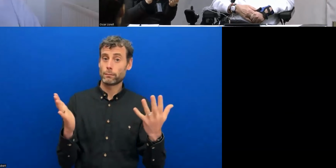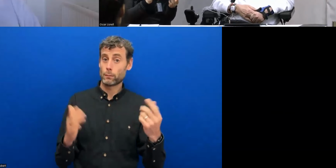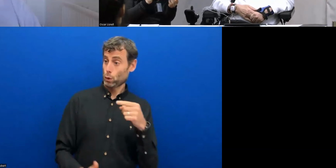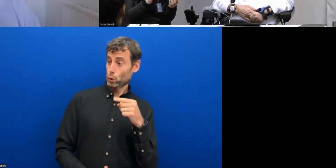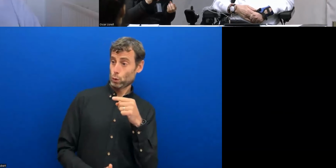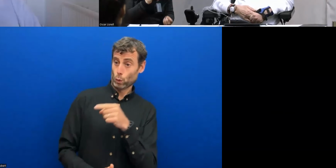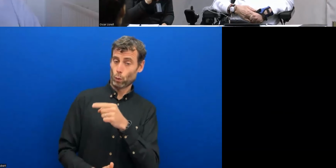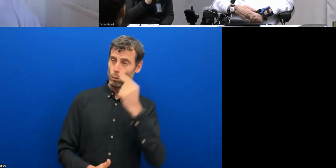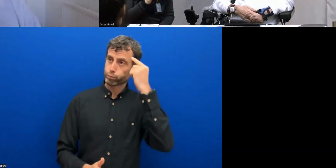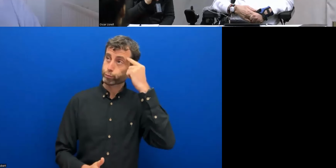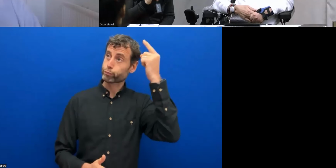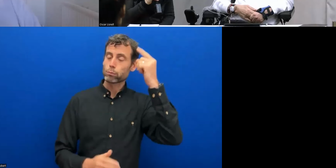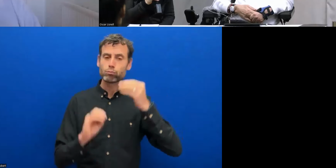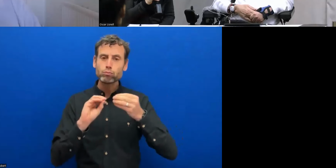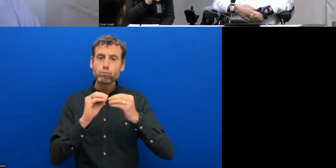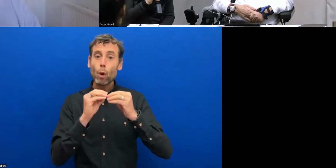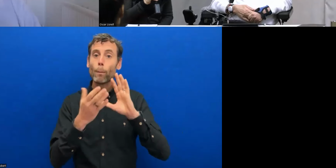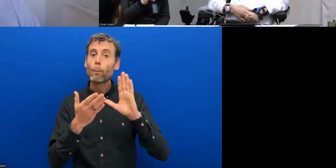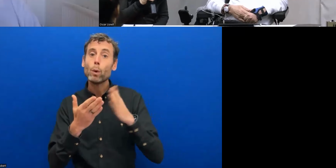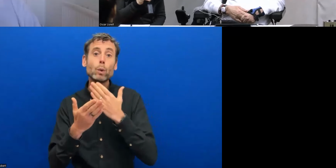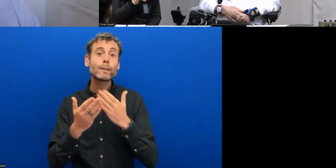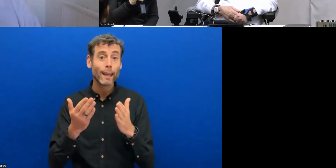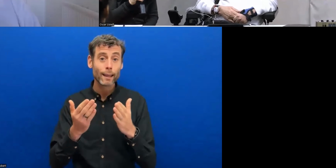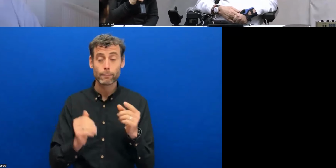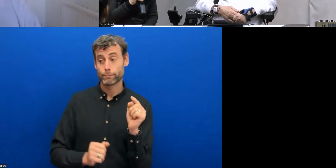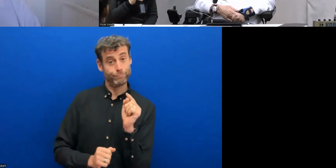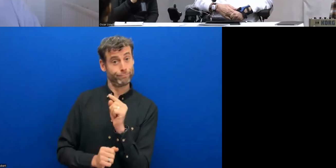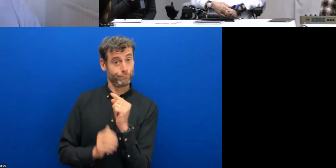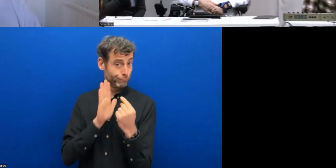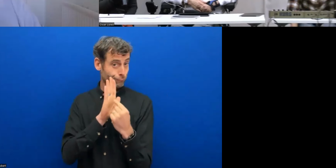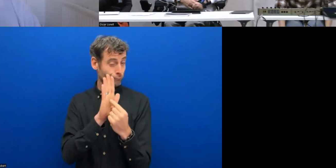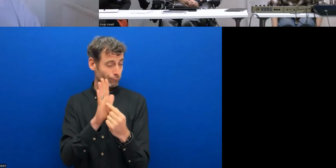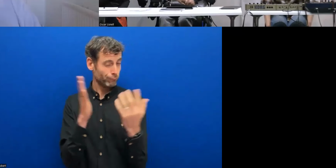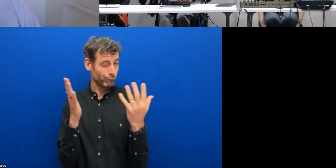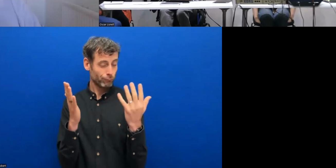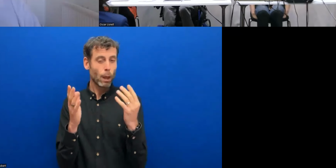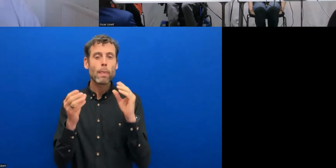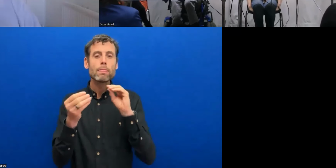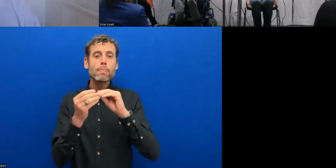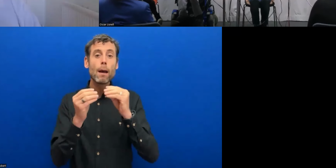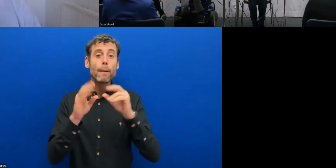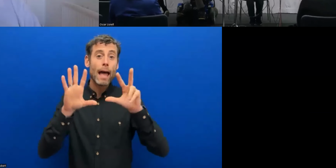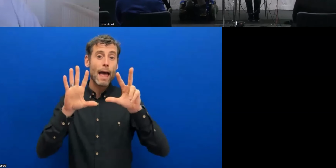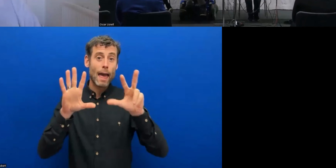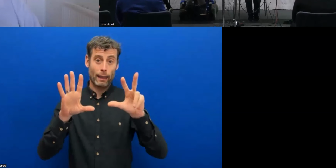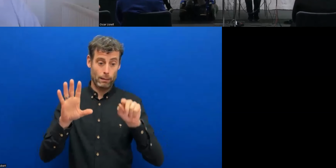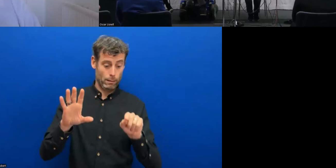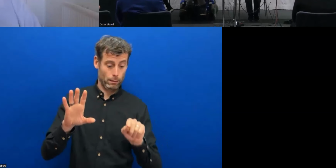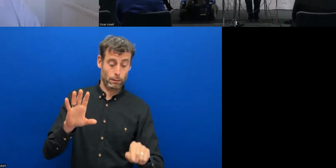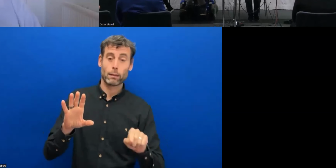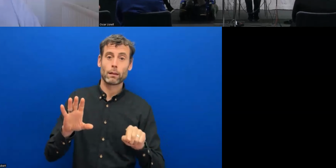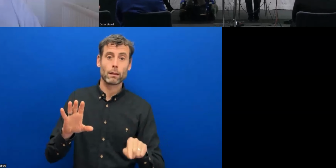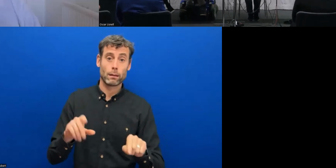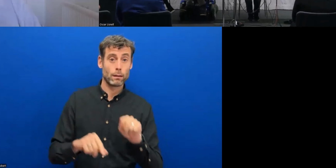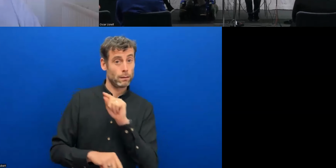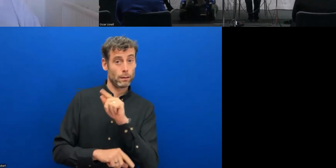now. So if we could play musical example number 8, which is